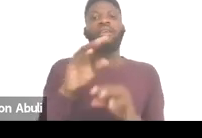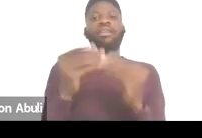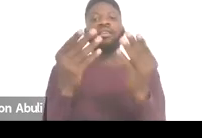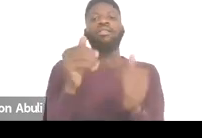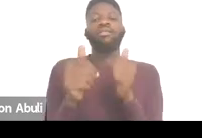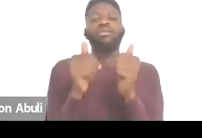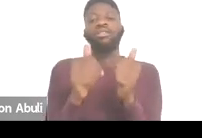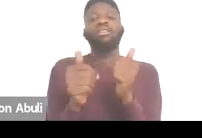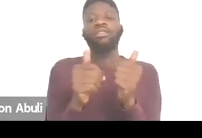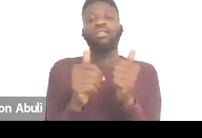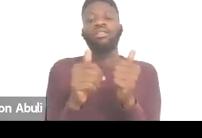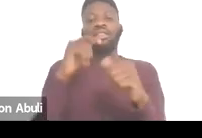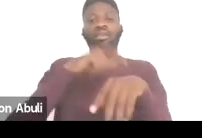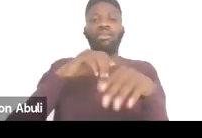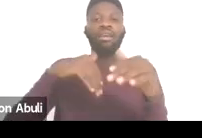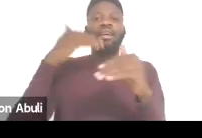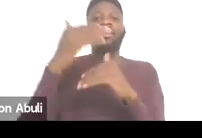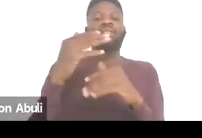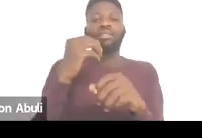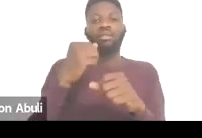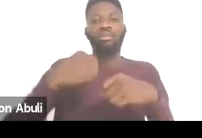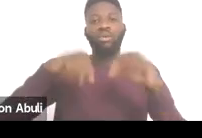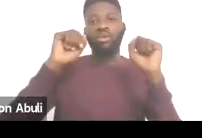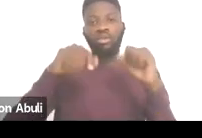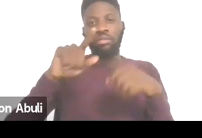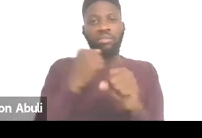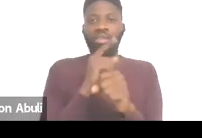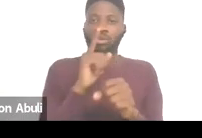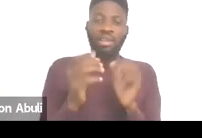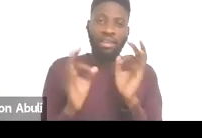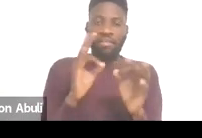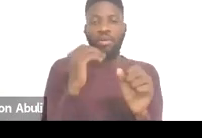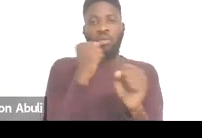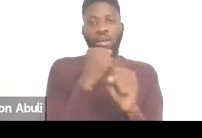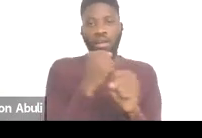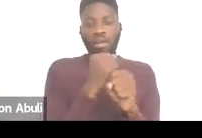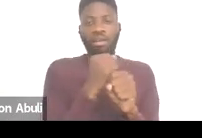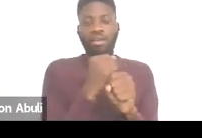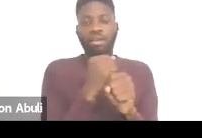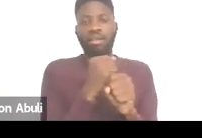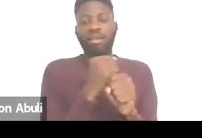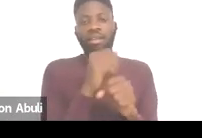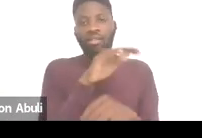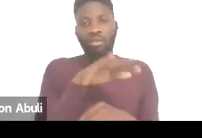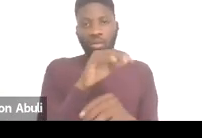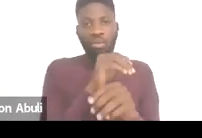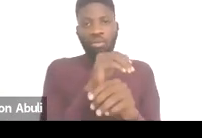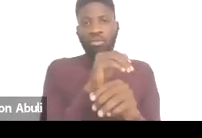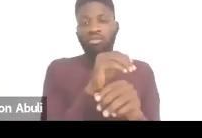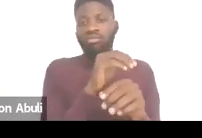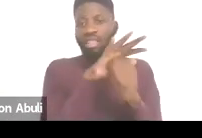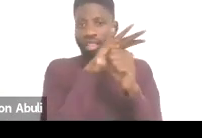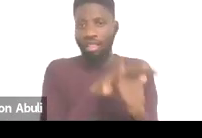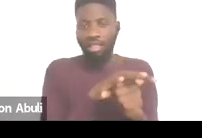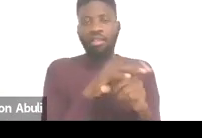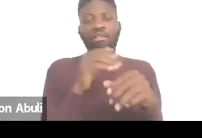your next employer. So ensure that even if it's a toxic environment, follow the guidelines. If your contract says that you need to give